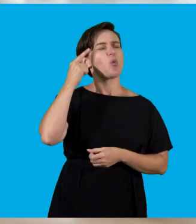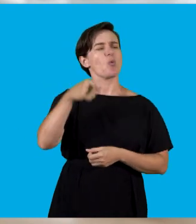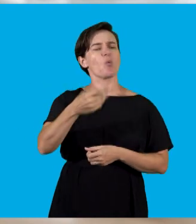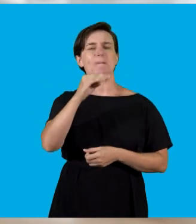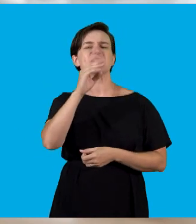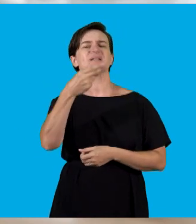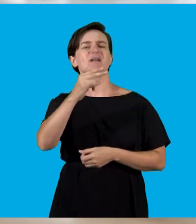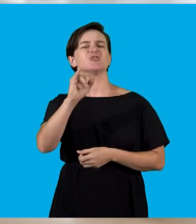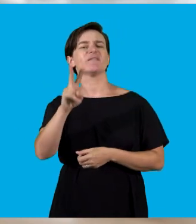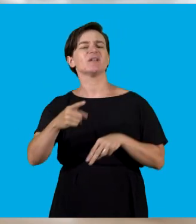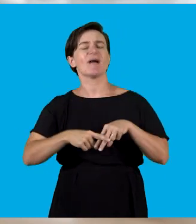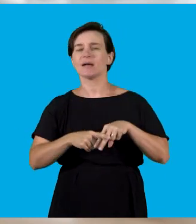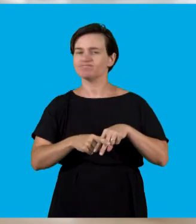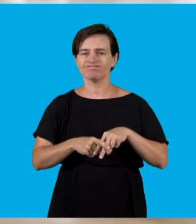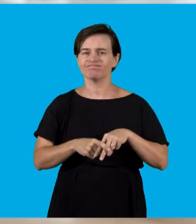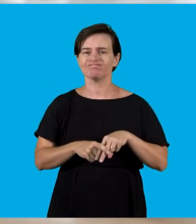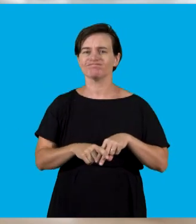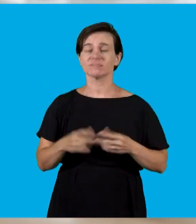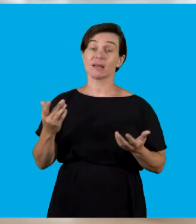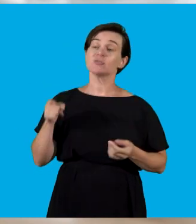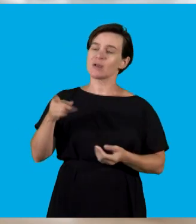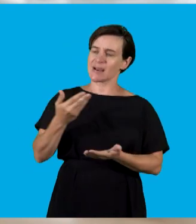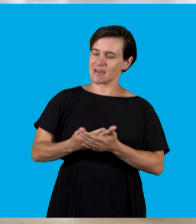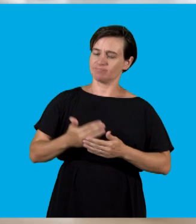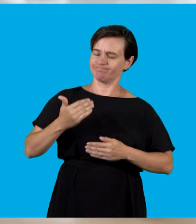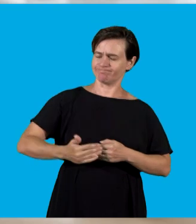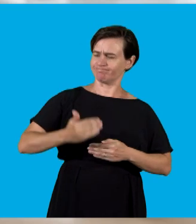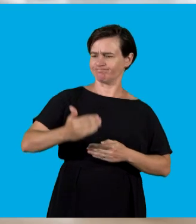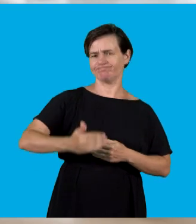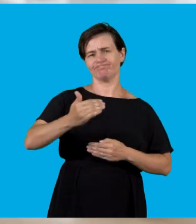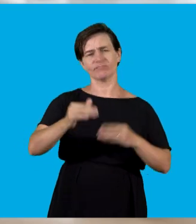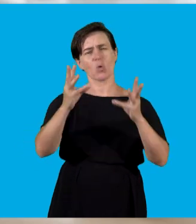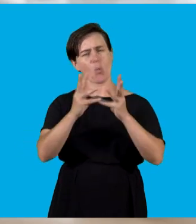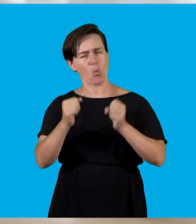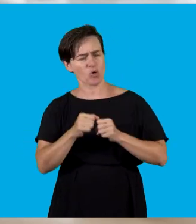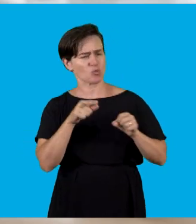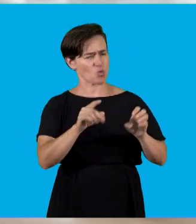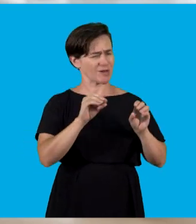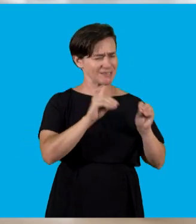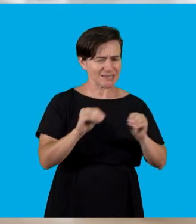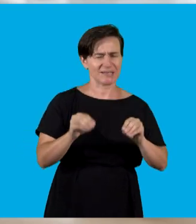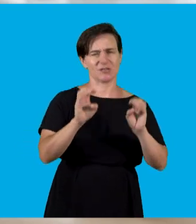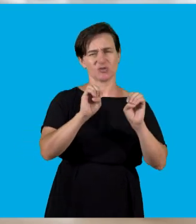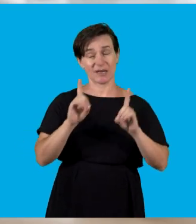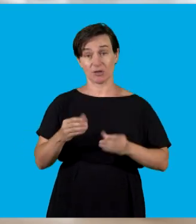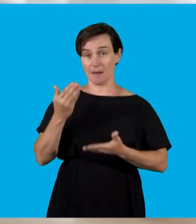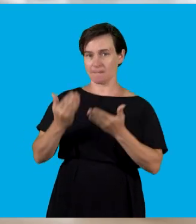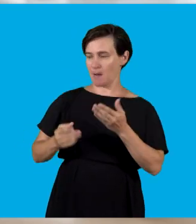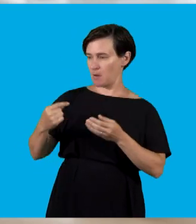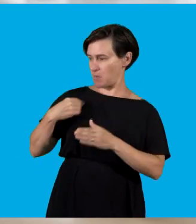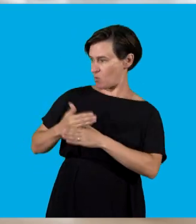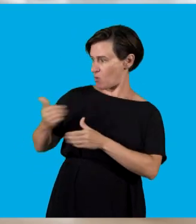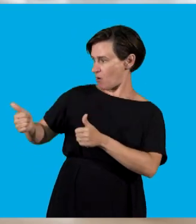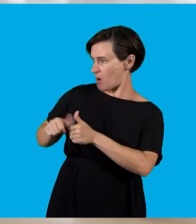informed about HIV or AIDS. But if they conduct regular workshops, then people are going to be equipped and be able to deal even with employees who